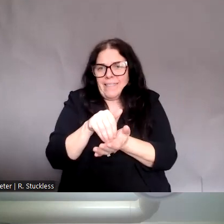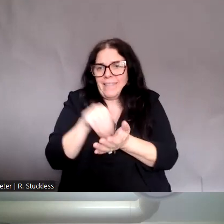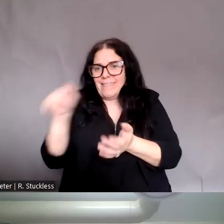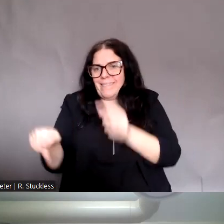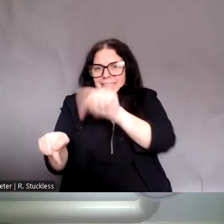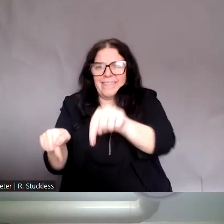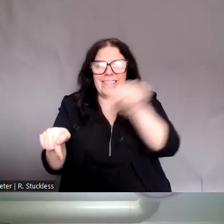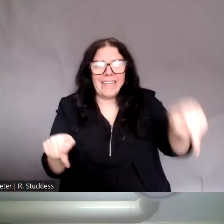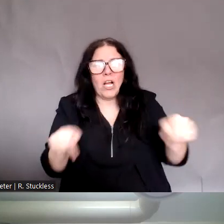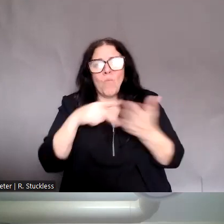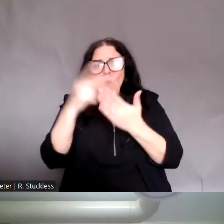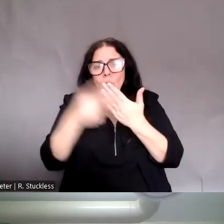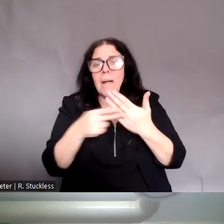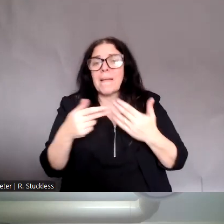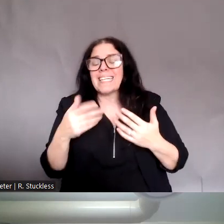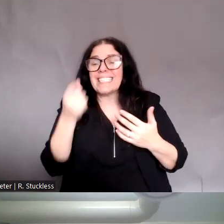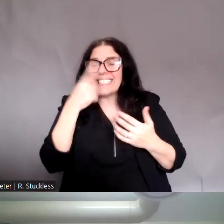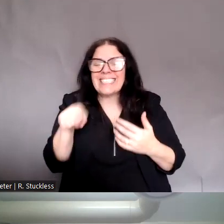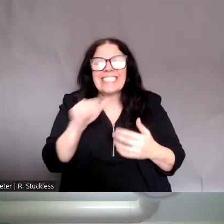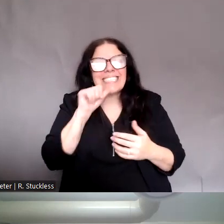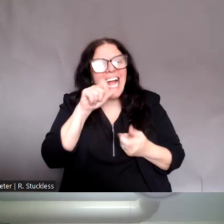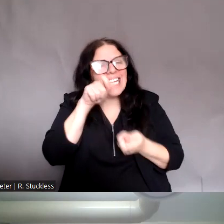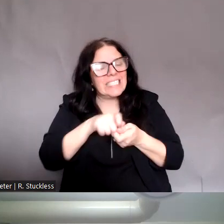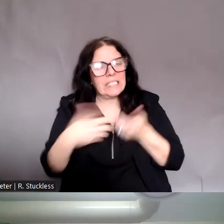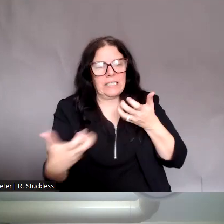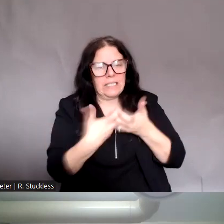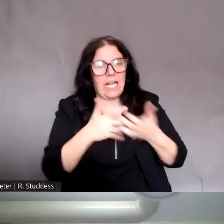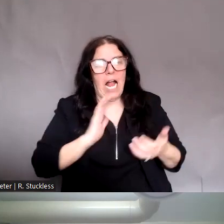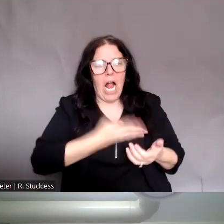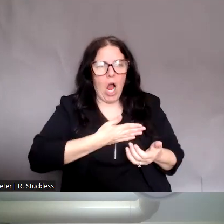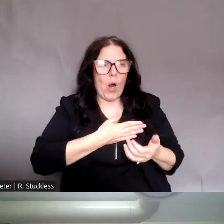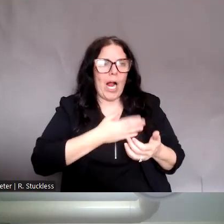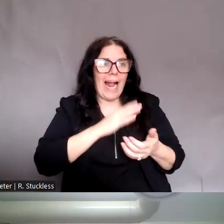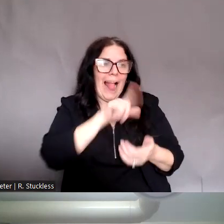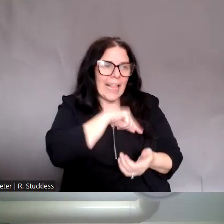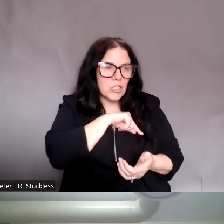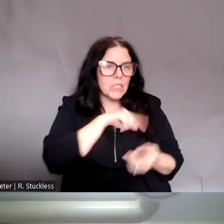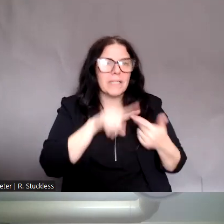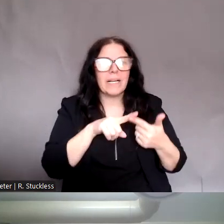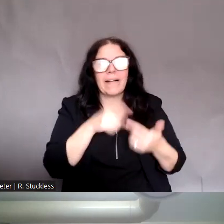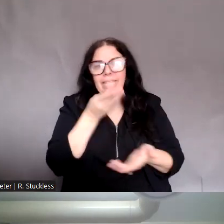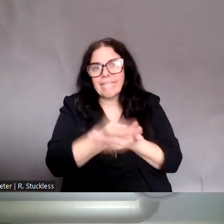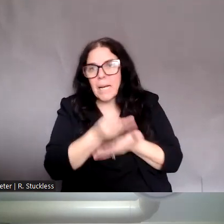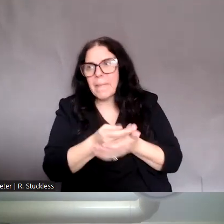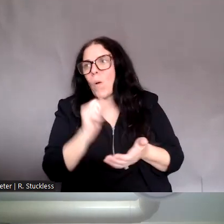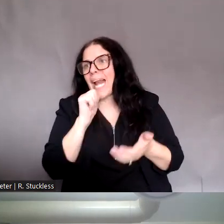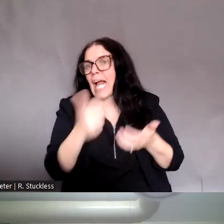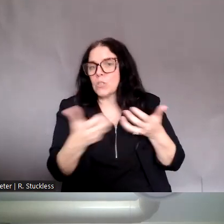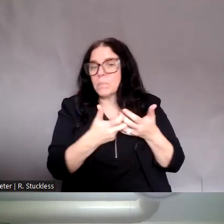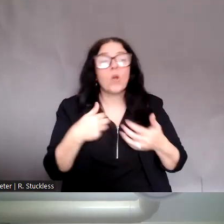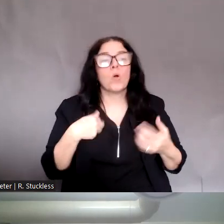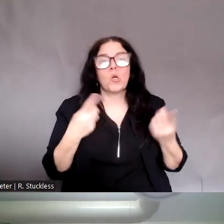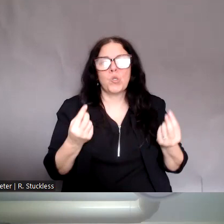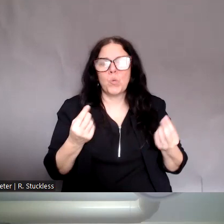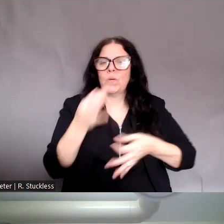either eligibility or suitability or fundability, we have to partner with other programs, whether they're